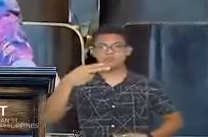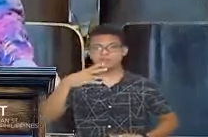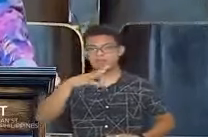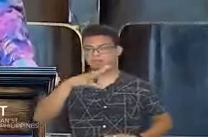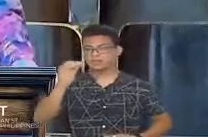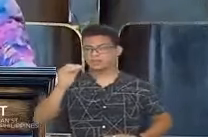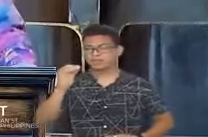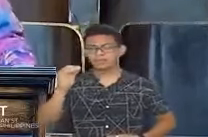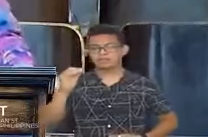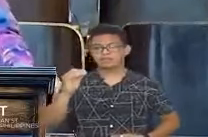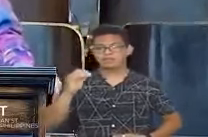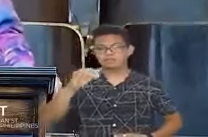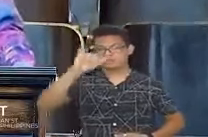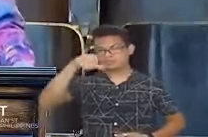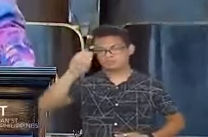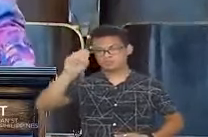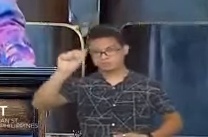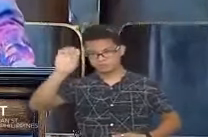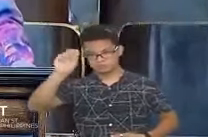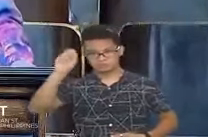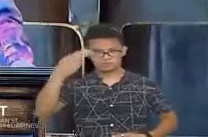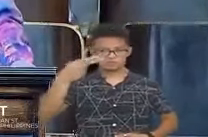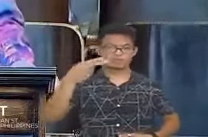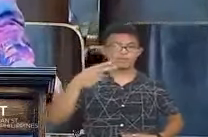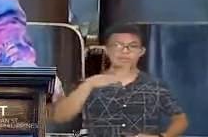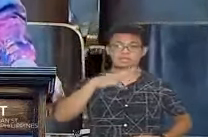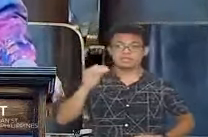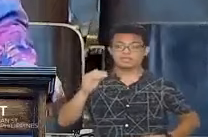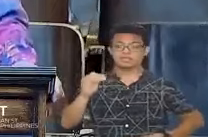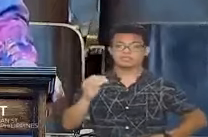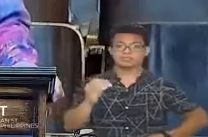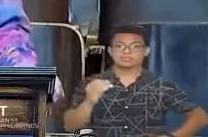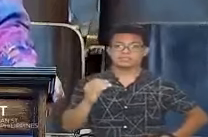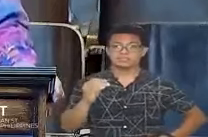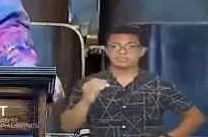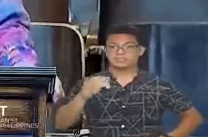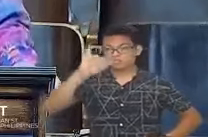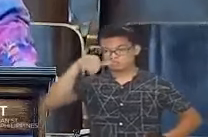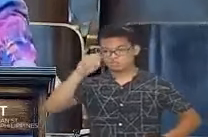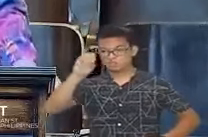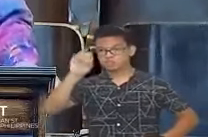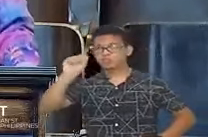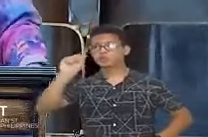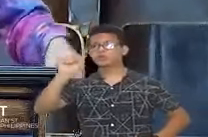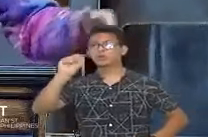Tiyaw mo nang giimbitar siya sa... I don't think that Mrs. Potiphar